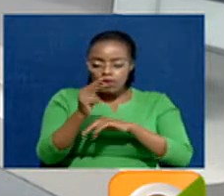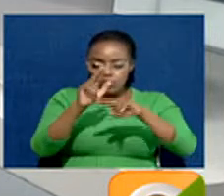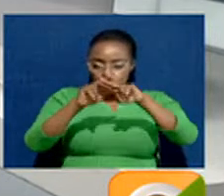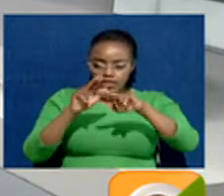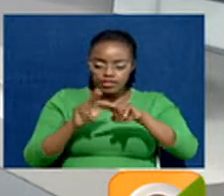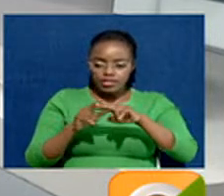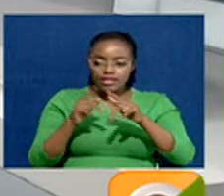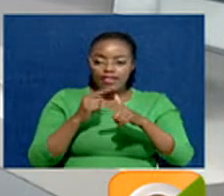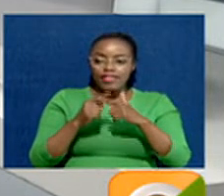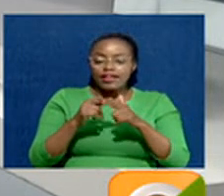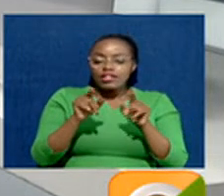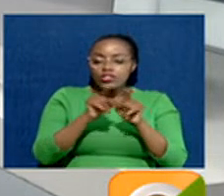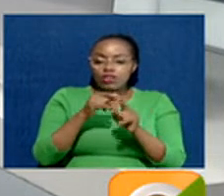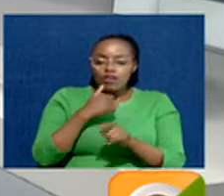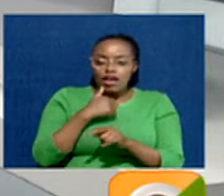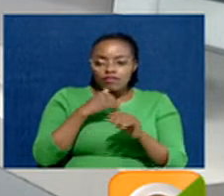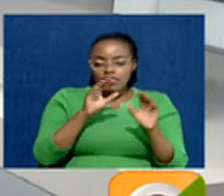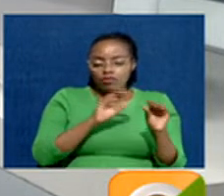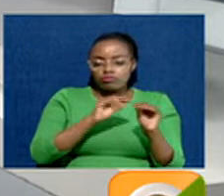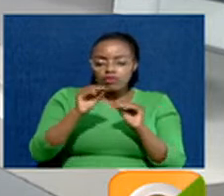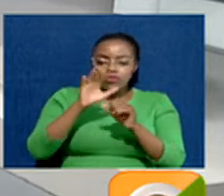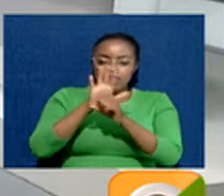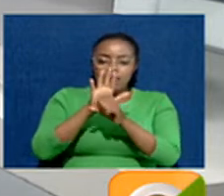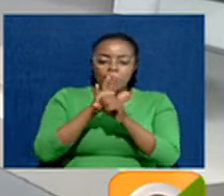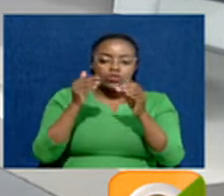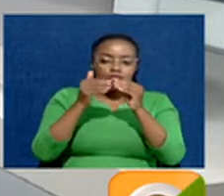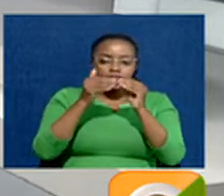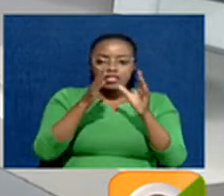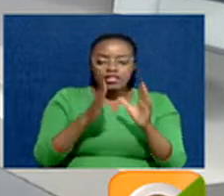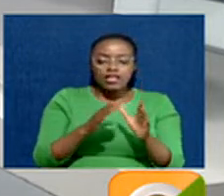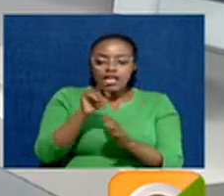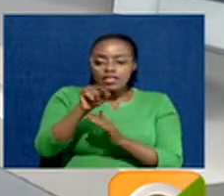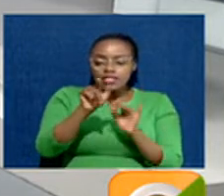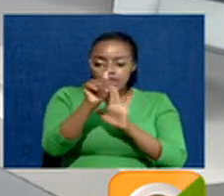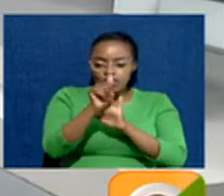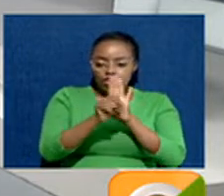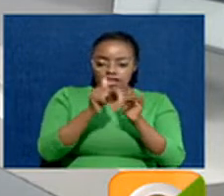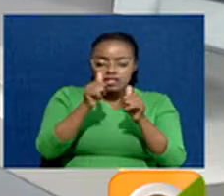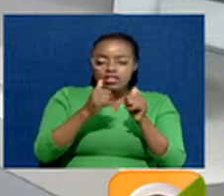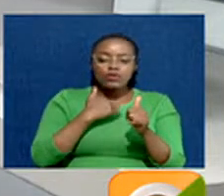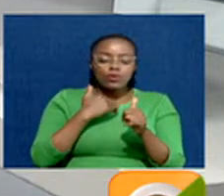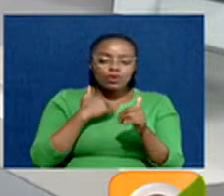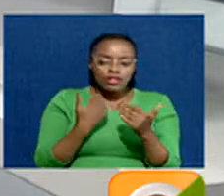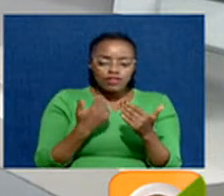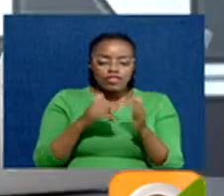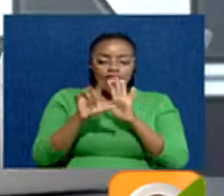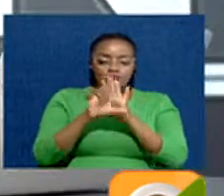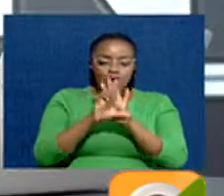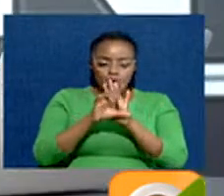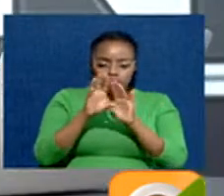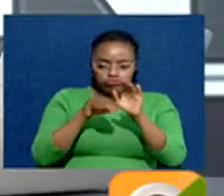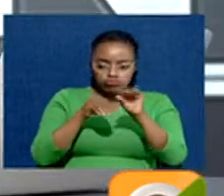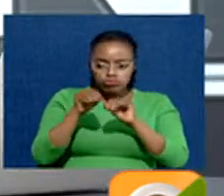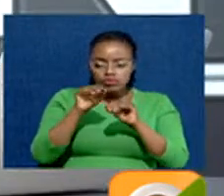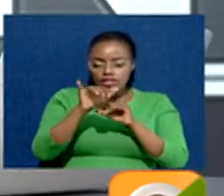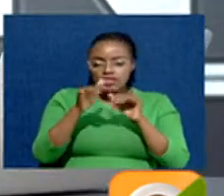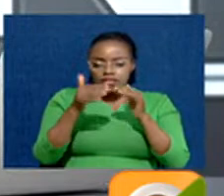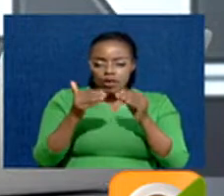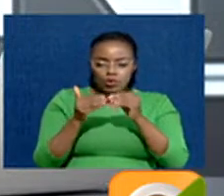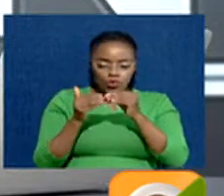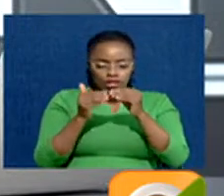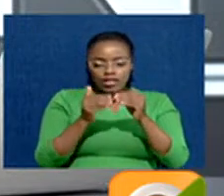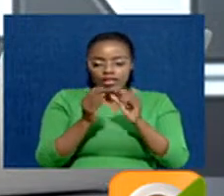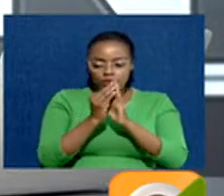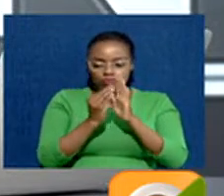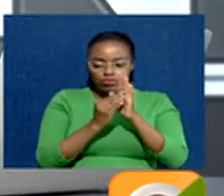And then, you know, there's onward transmission to the majority leader, which is, this is the agenda we want, the legislative agenda. This is how you drive it. And then,